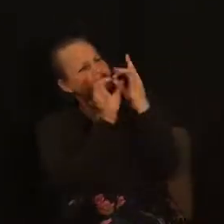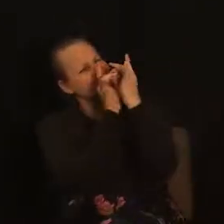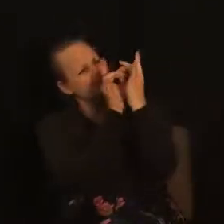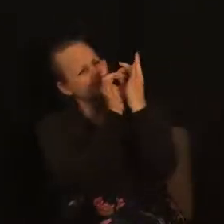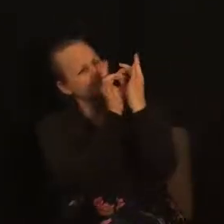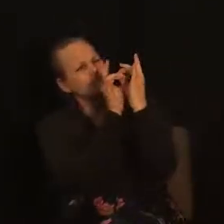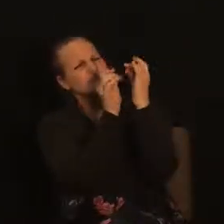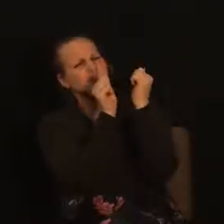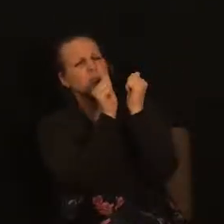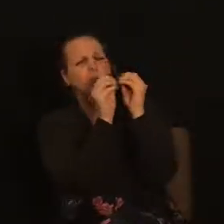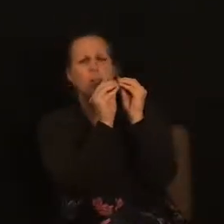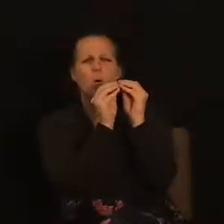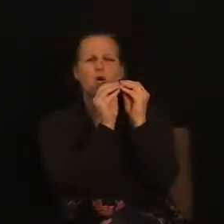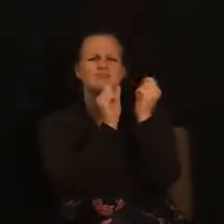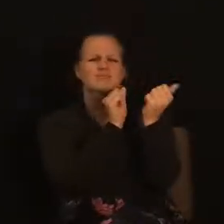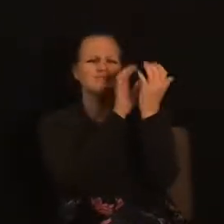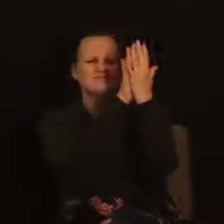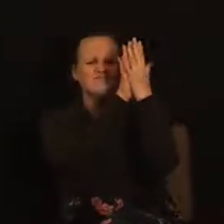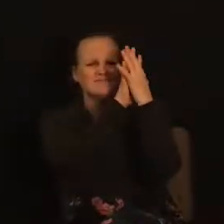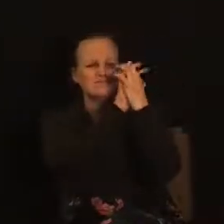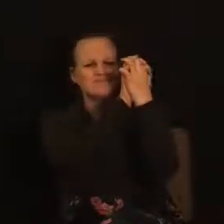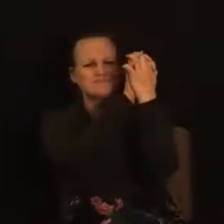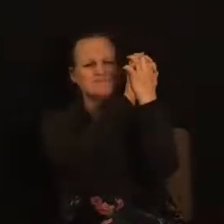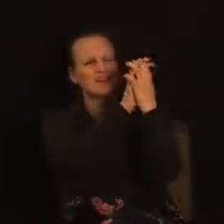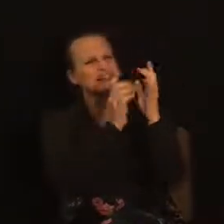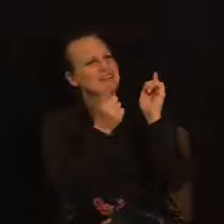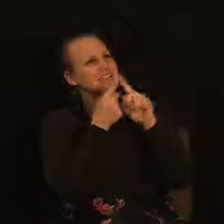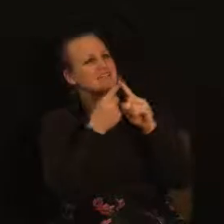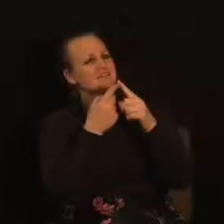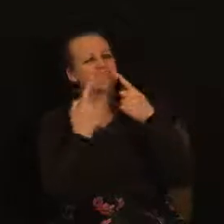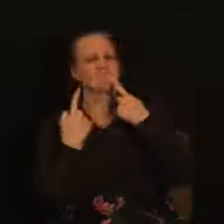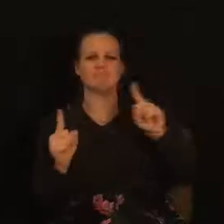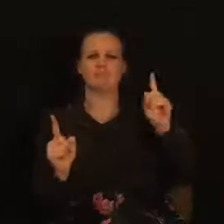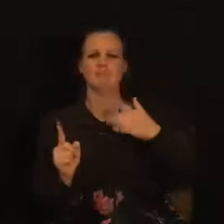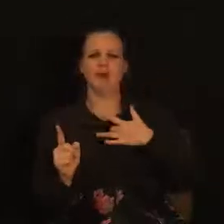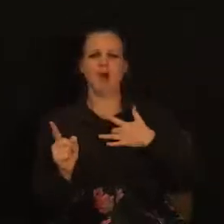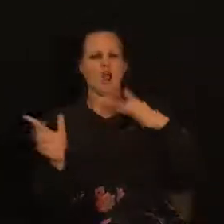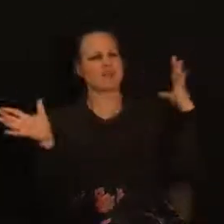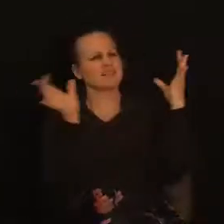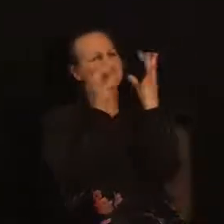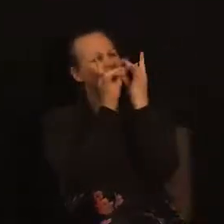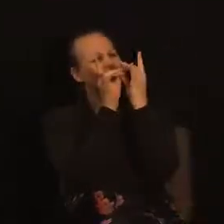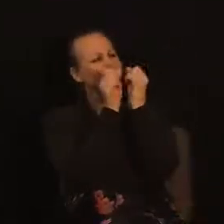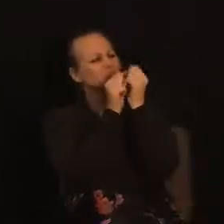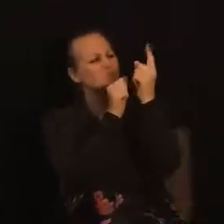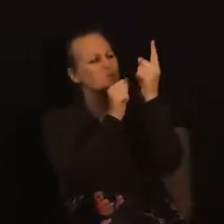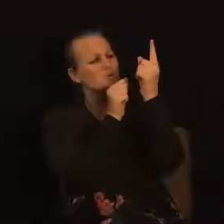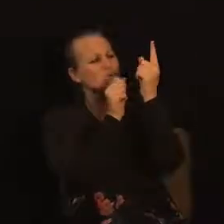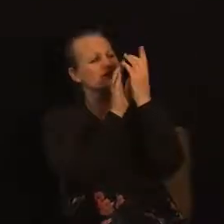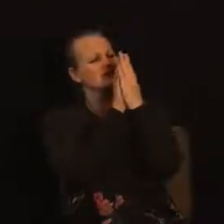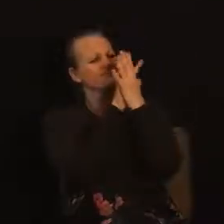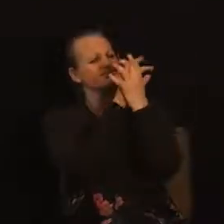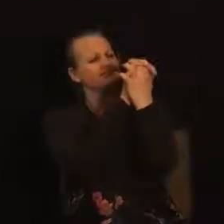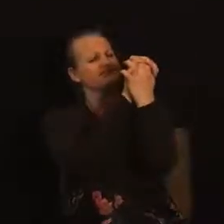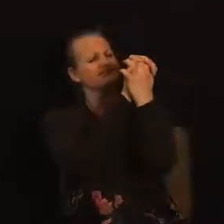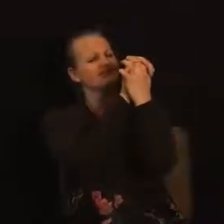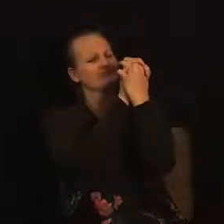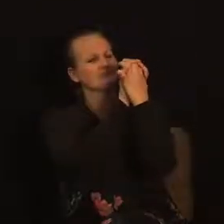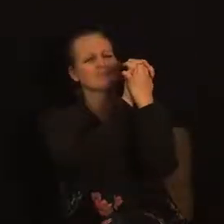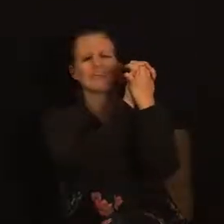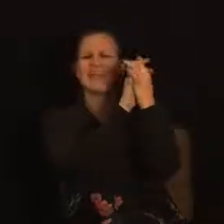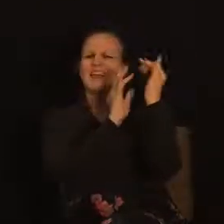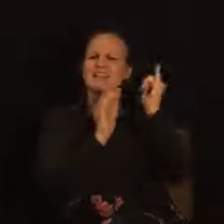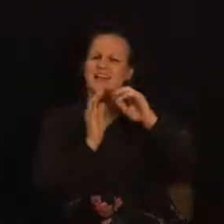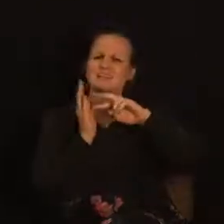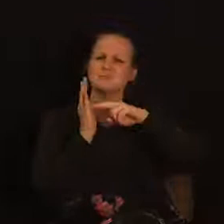encounter you more, until my heart is connected to you in intimacy. Like, that is what it